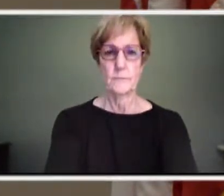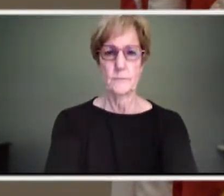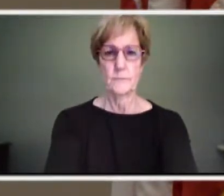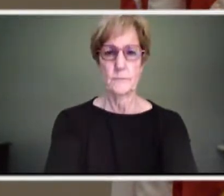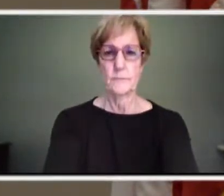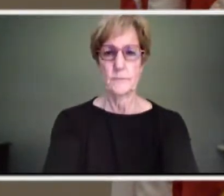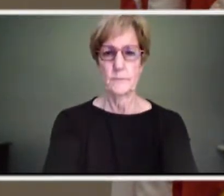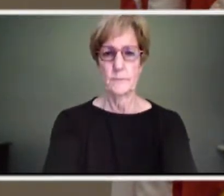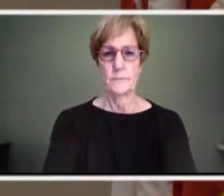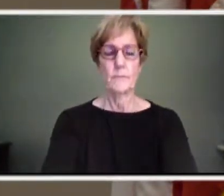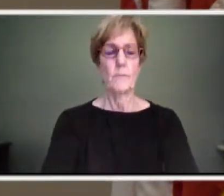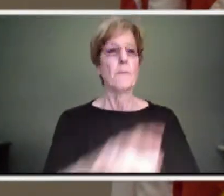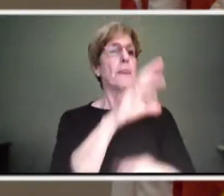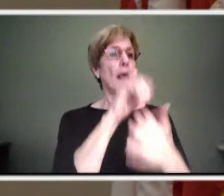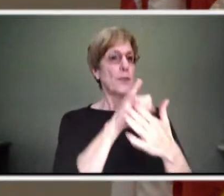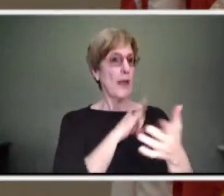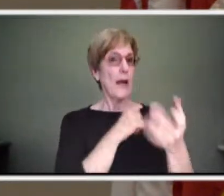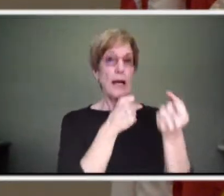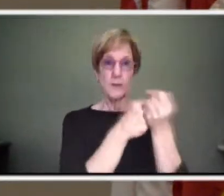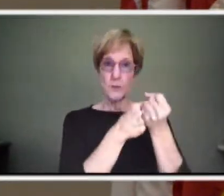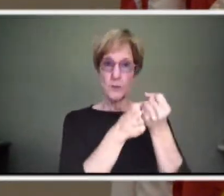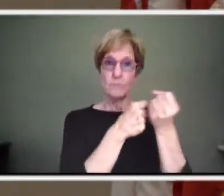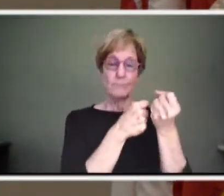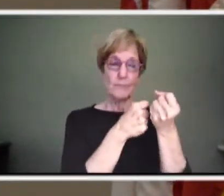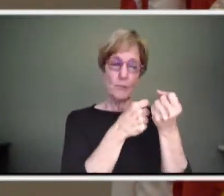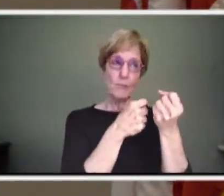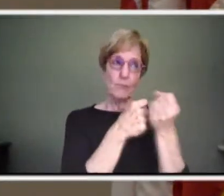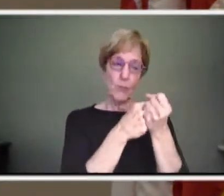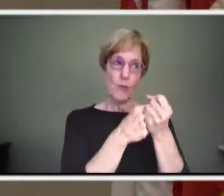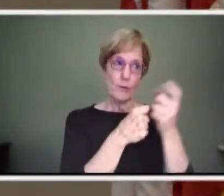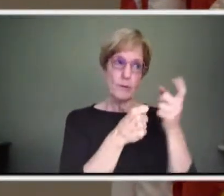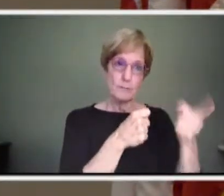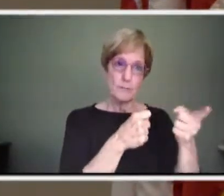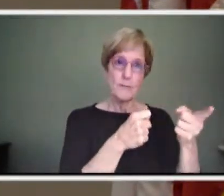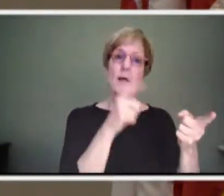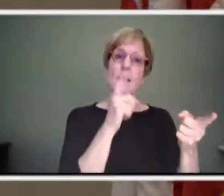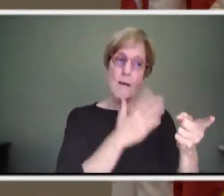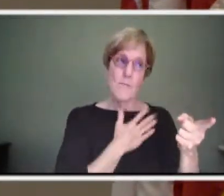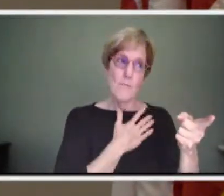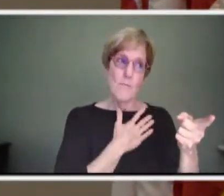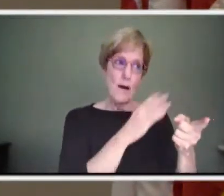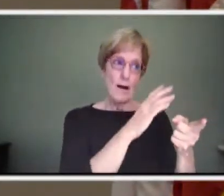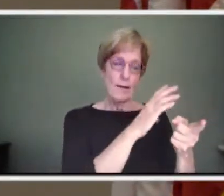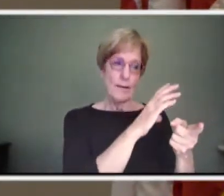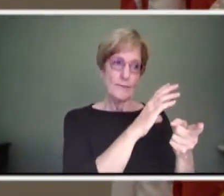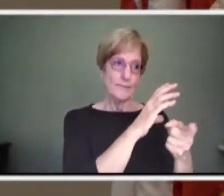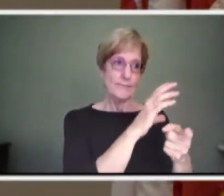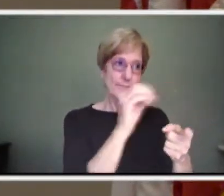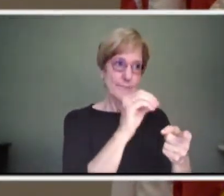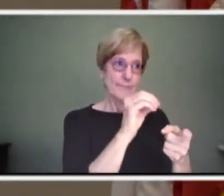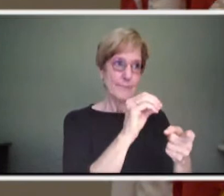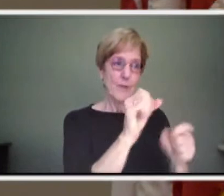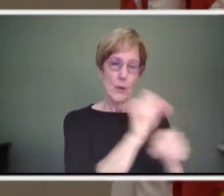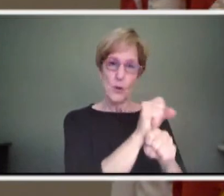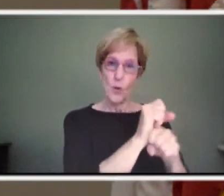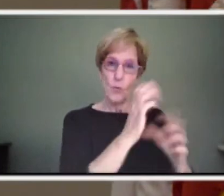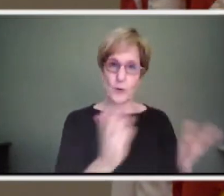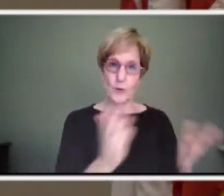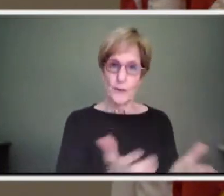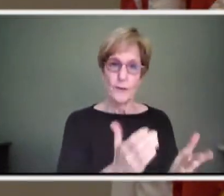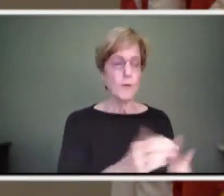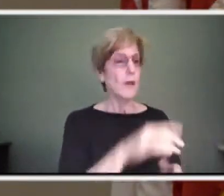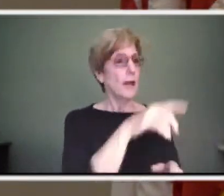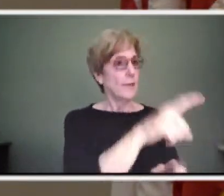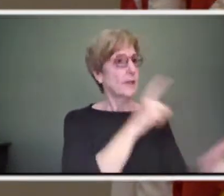deferral because I trust my colleague that she's made the decision to reach out to the people